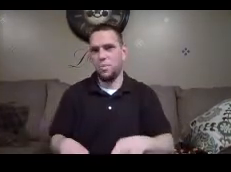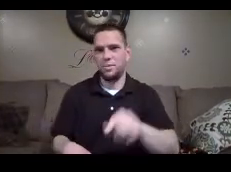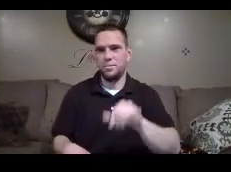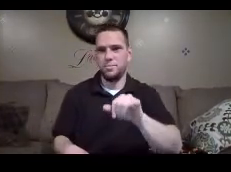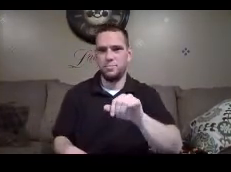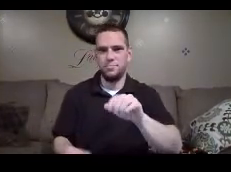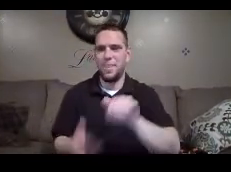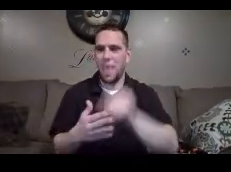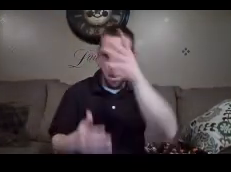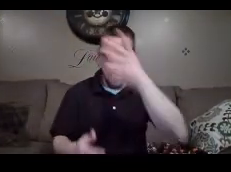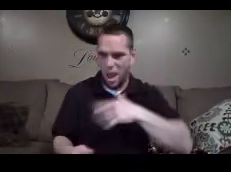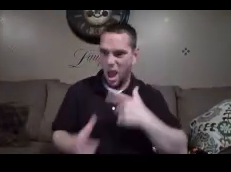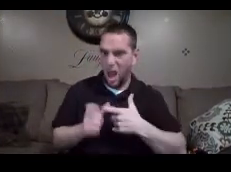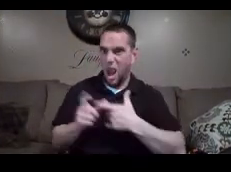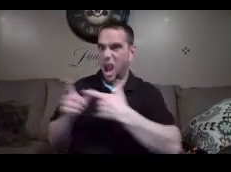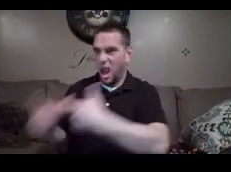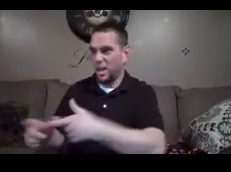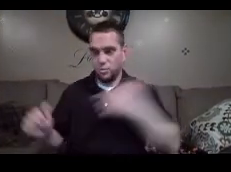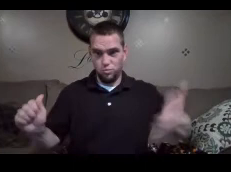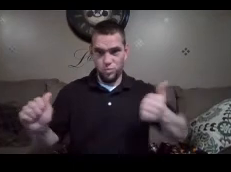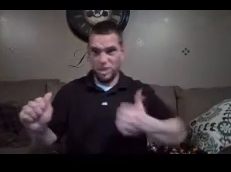the cavern entrance. So